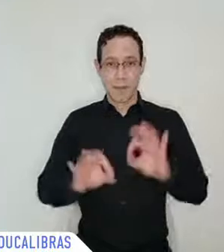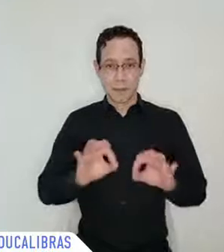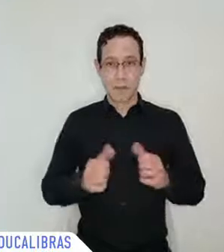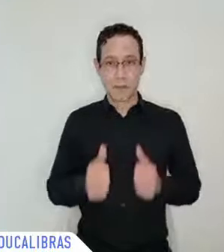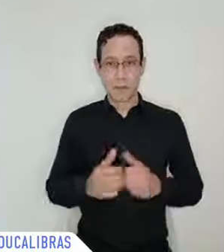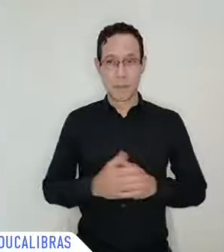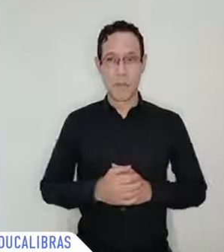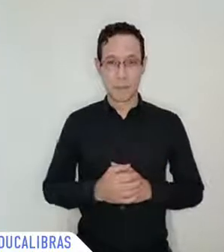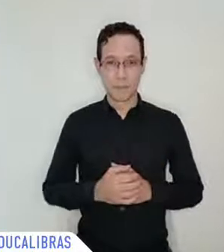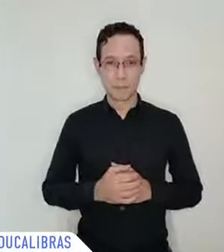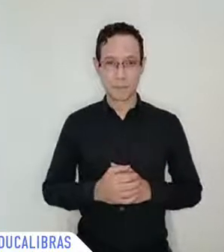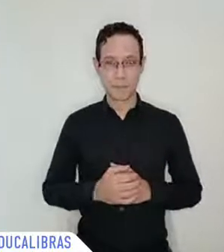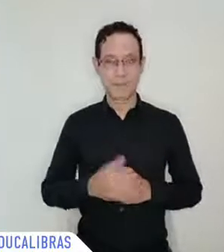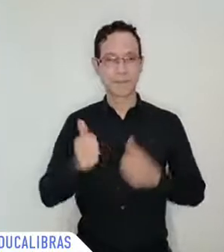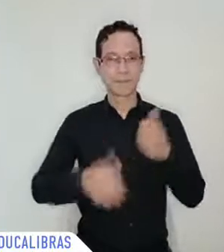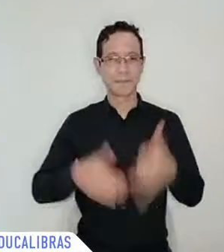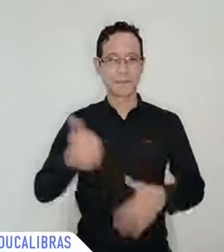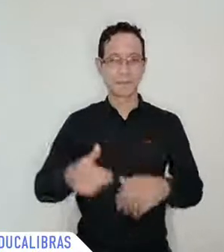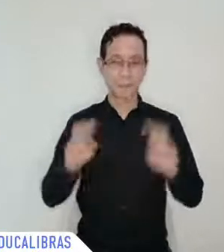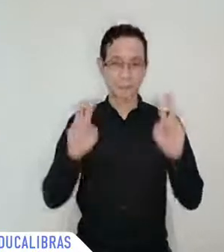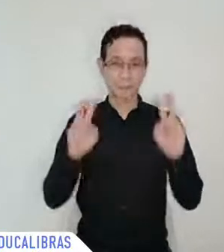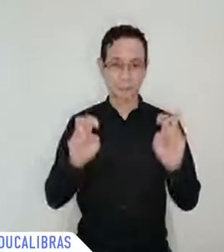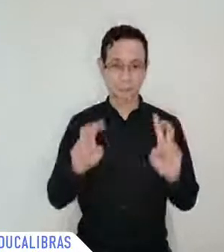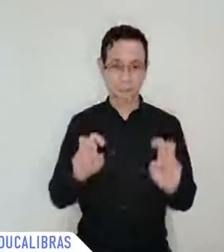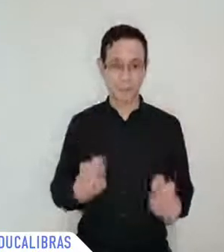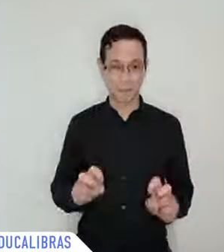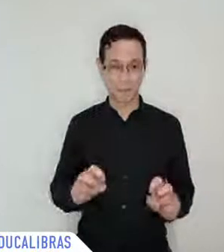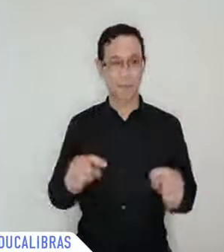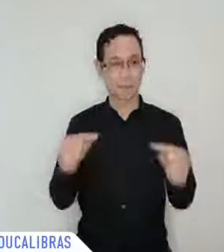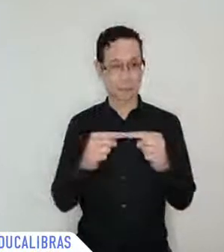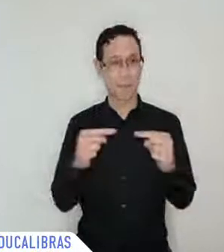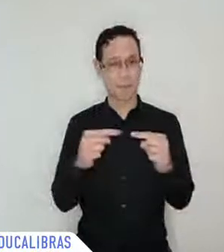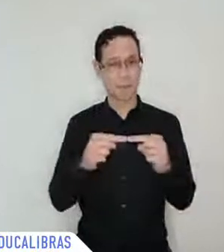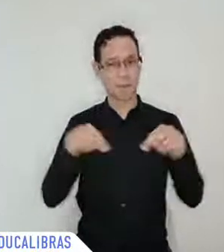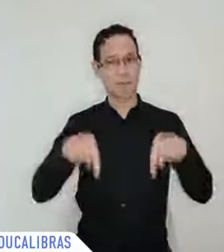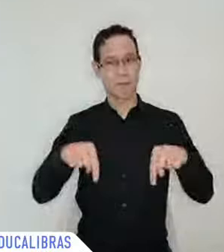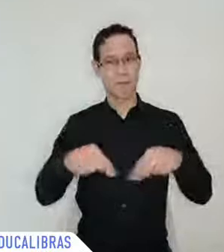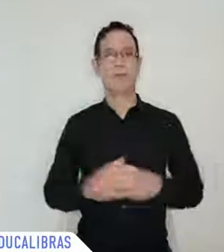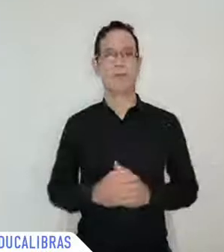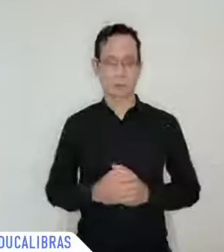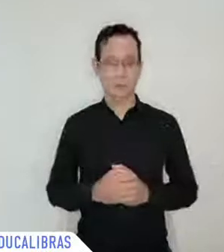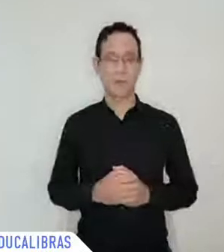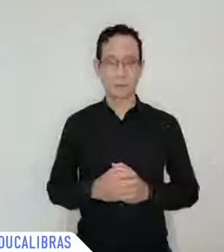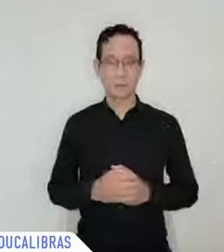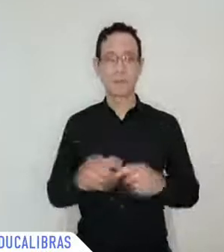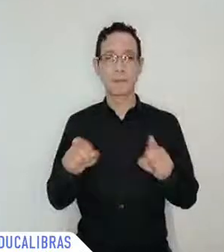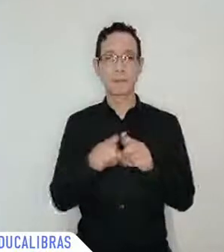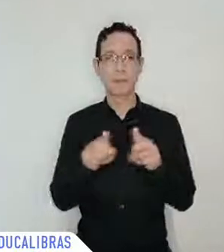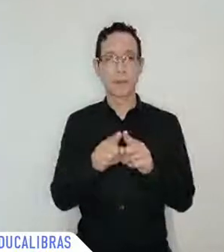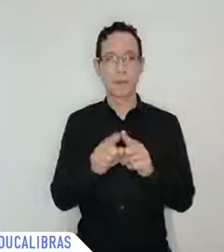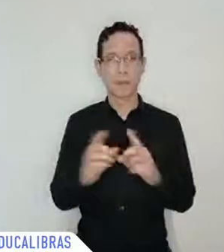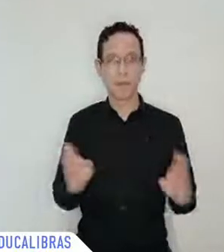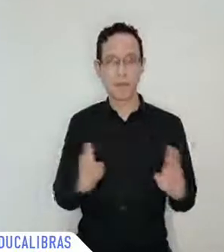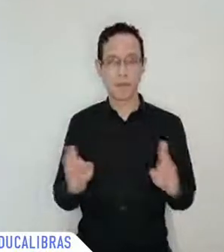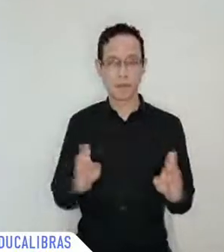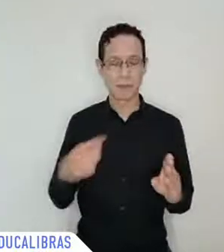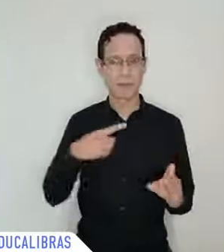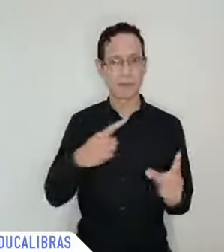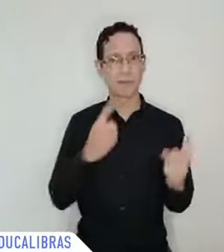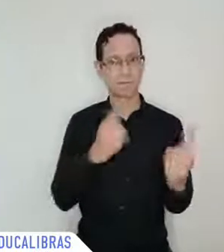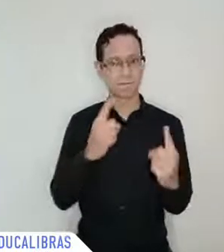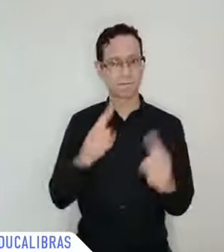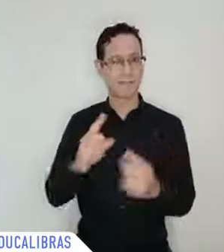the organizers for being here talking to us for a thing that is so important and up to